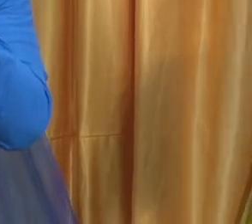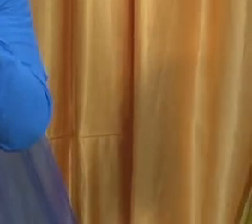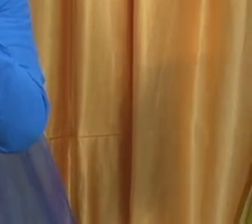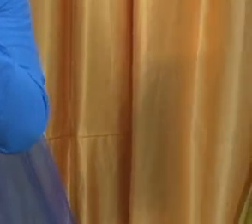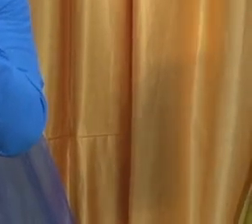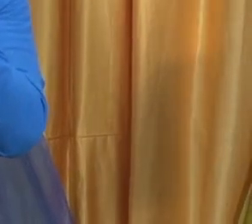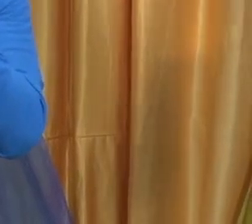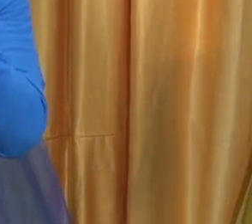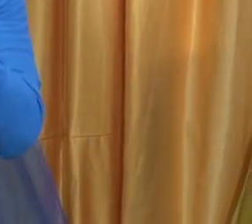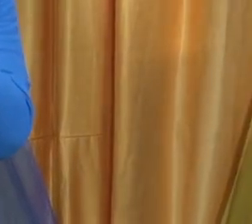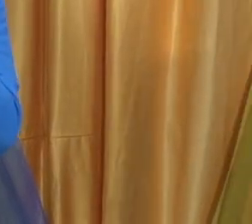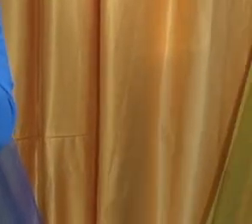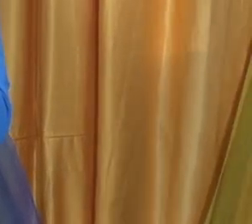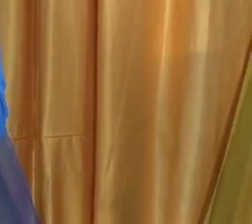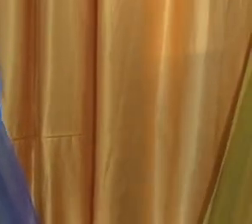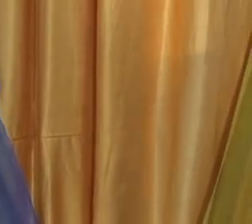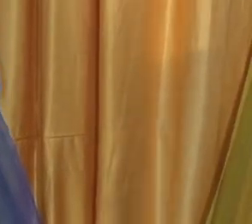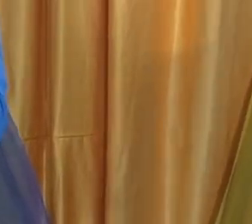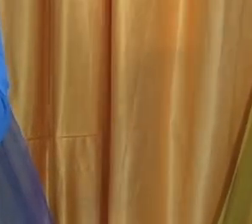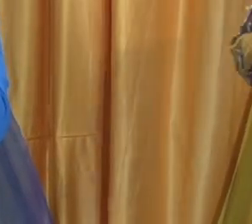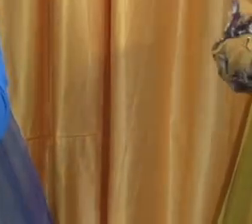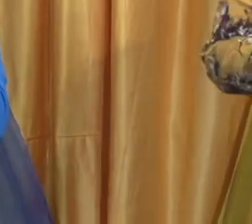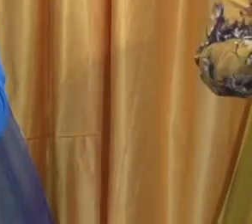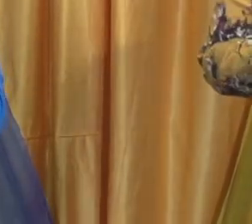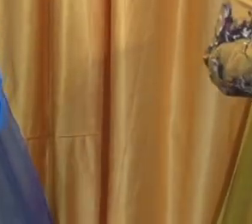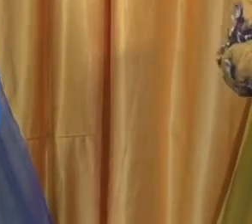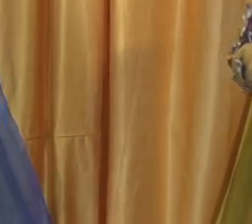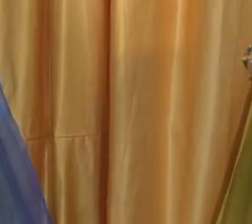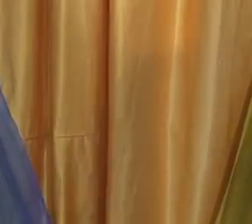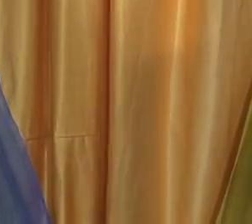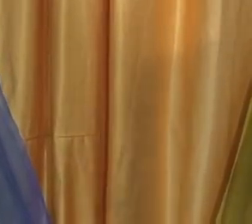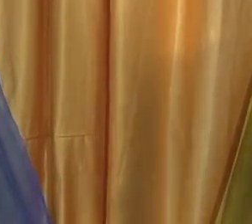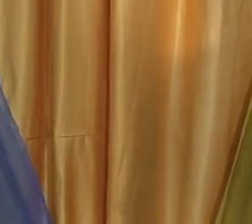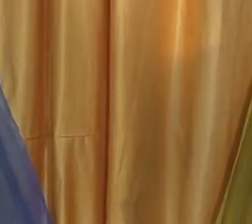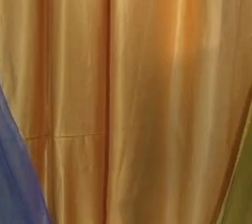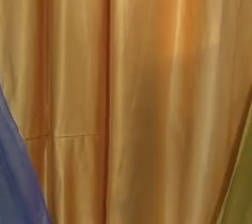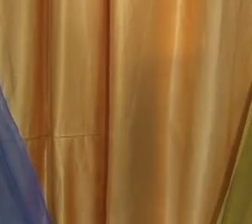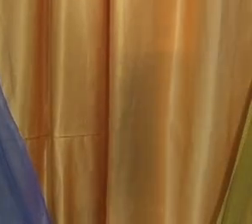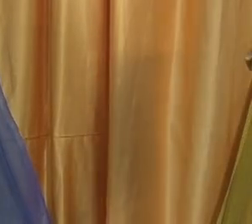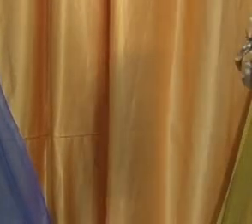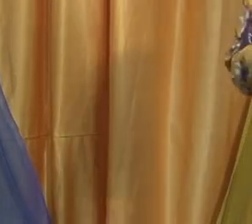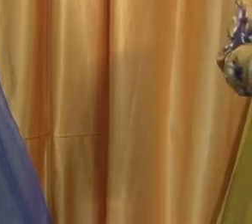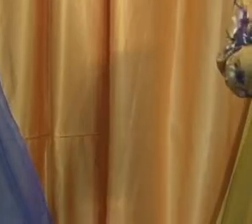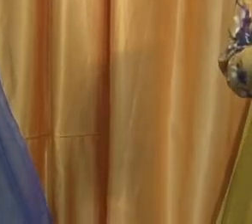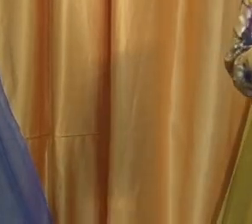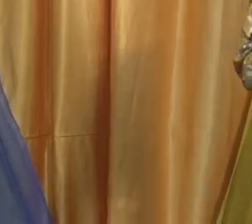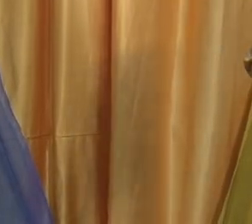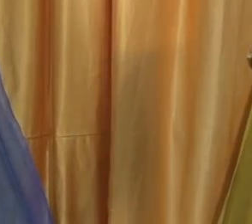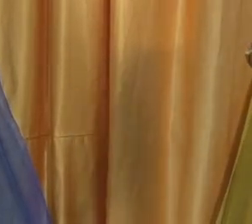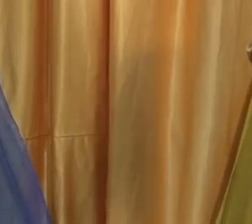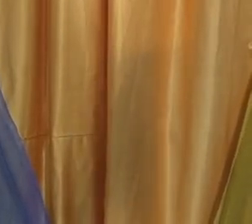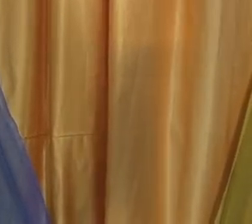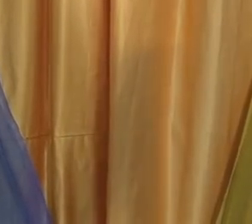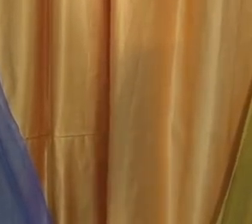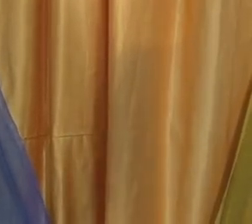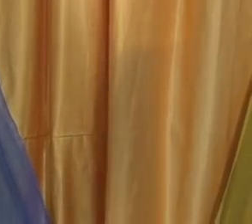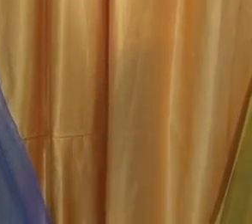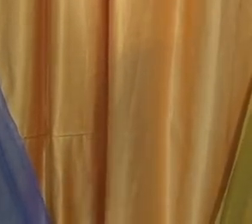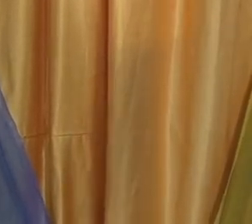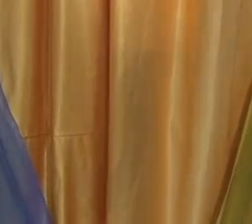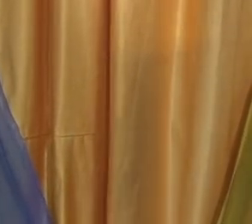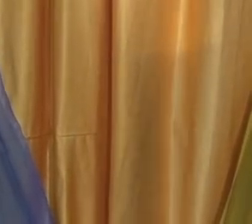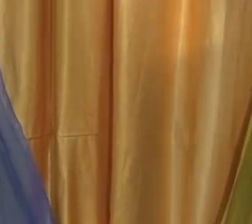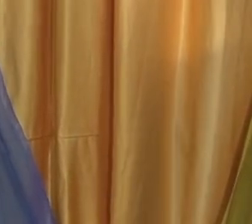and still is beside me even now, the God that is touched with the feeling of our infirmities,